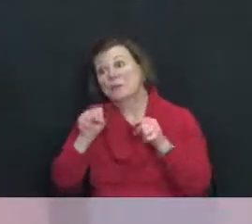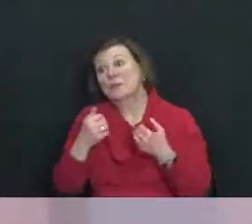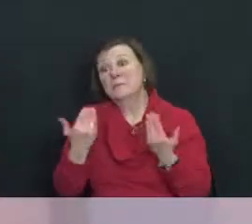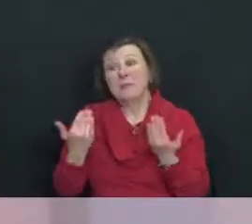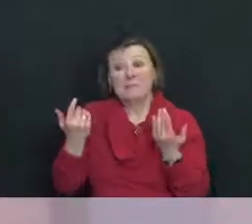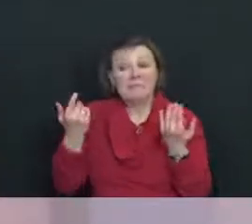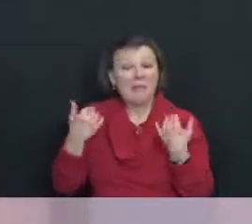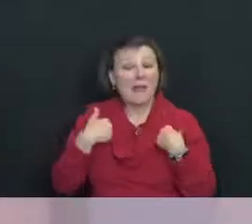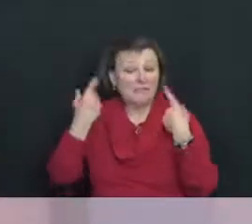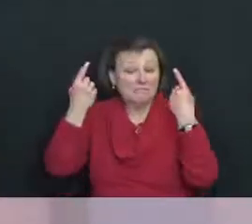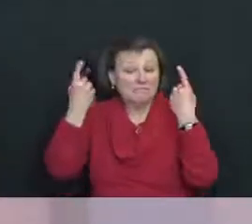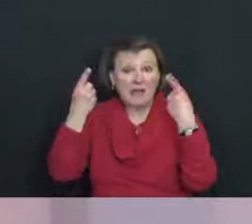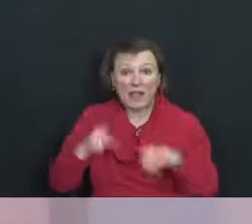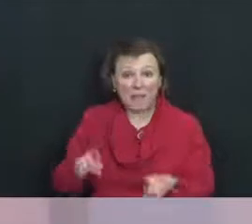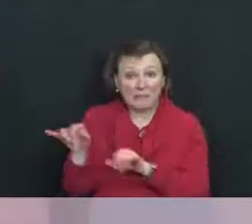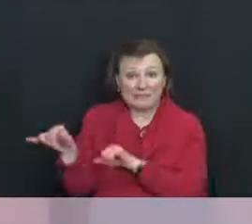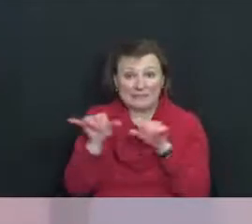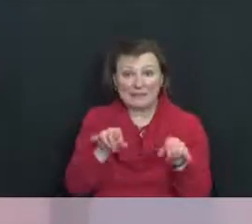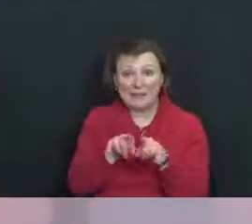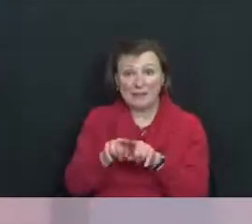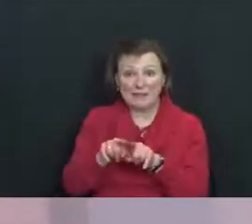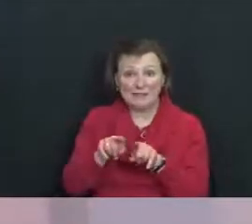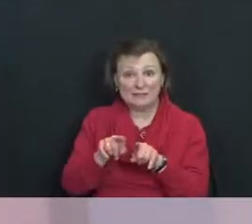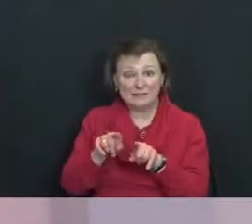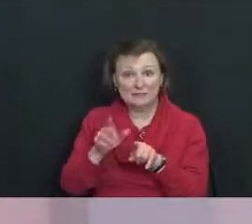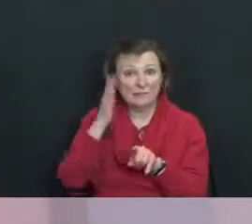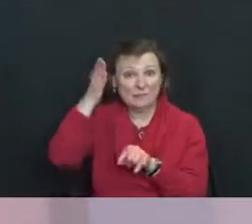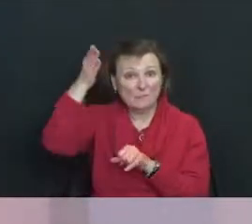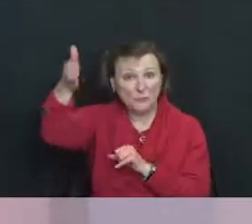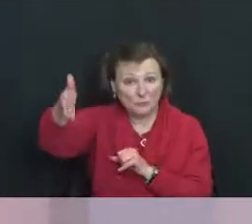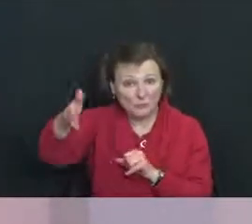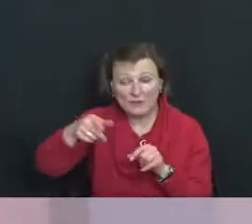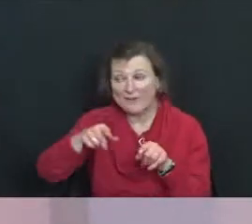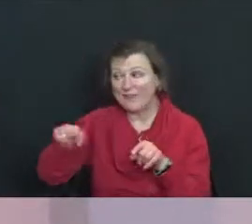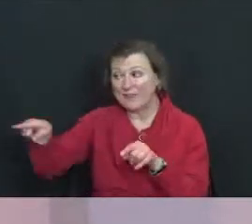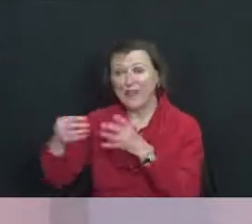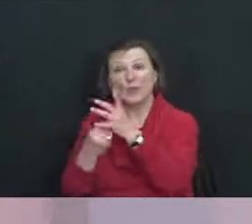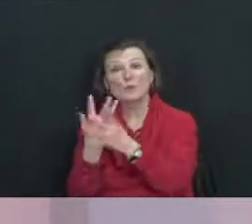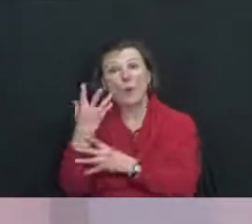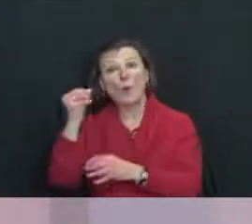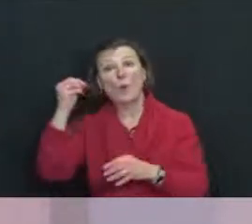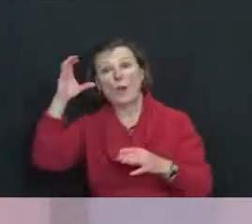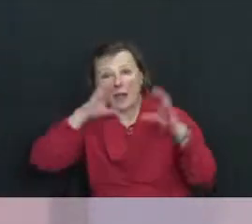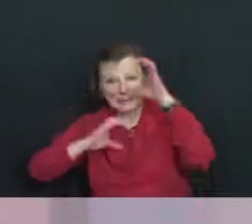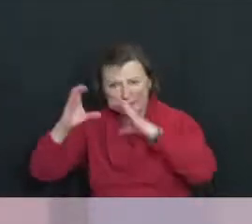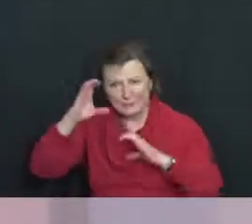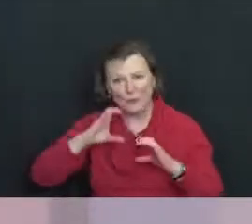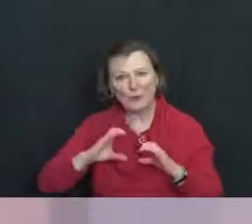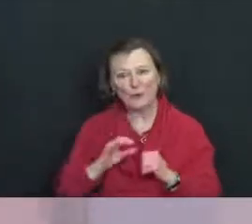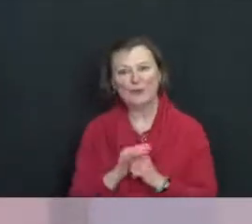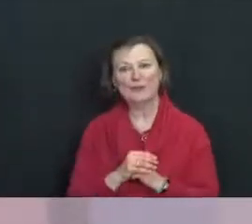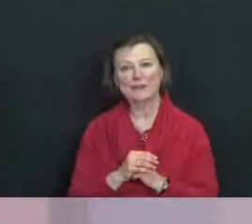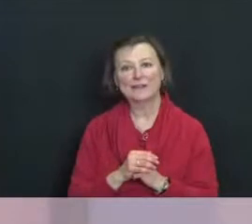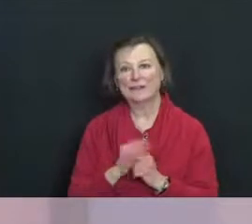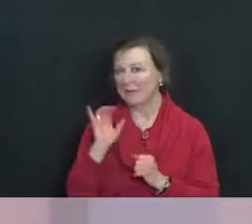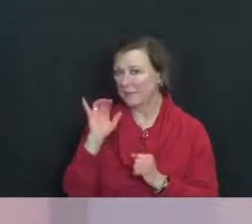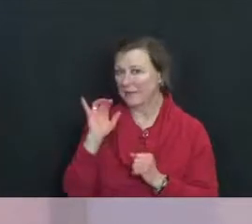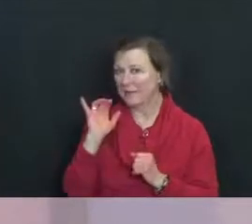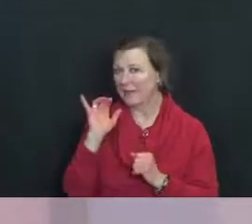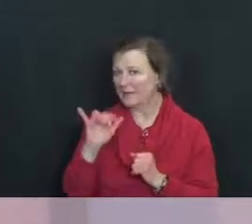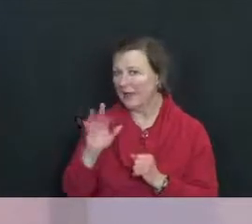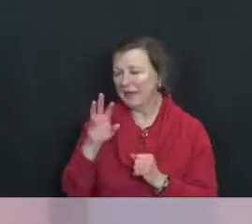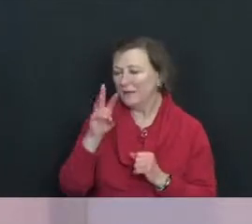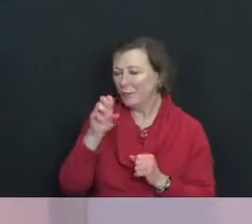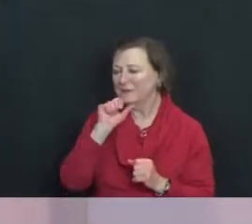in the future as these young women continue to grow and explore. But that was not the